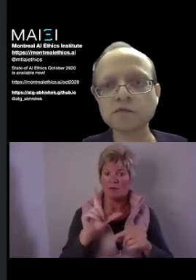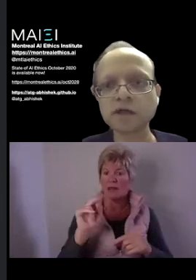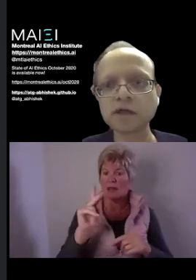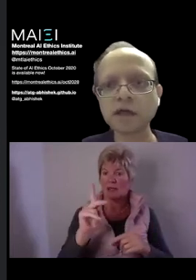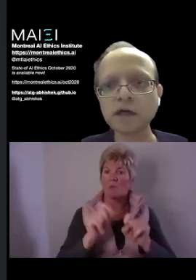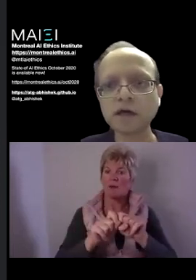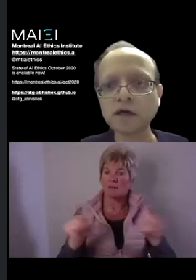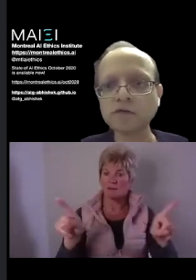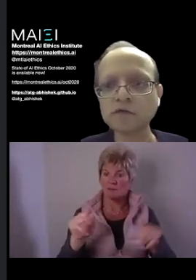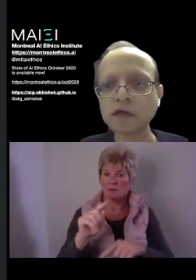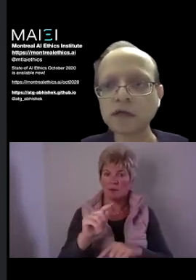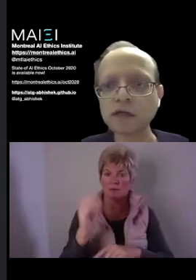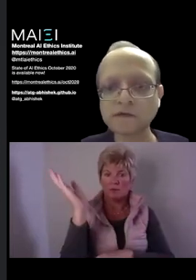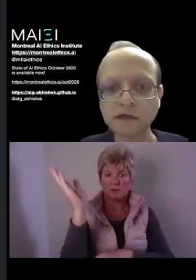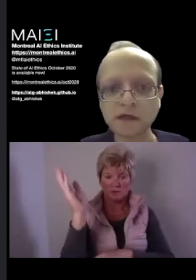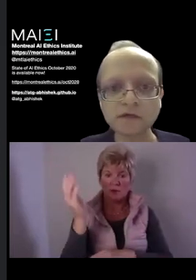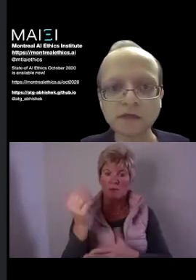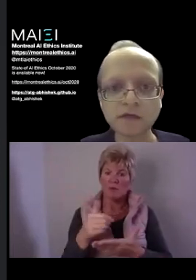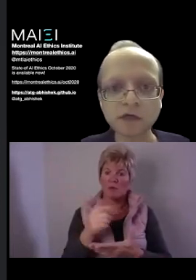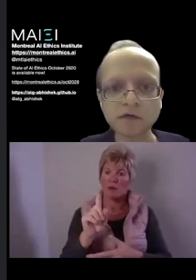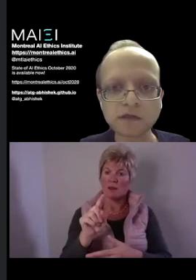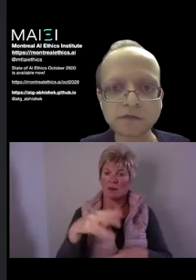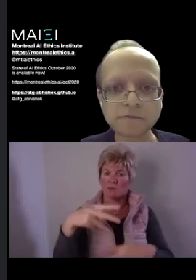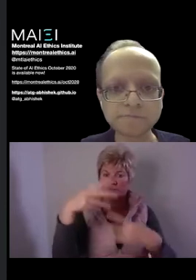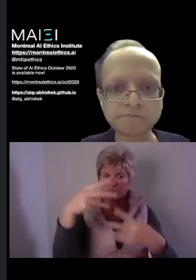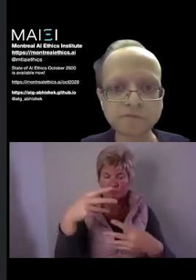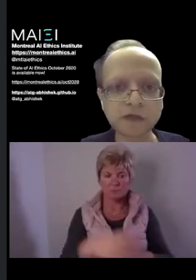presentation will be helpful, is to think about